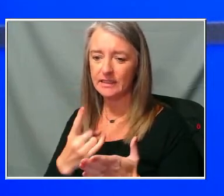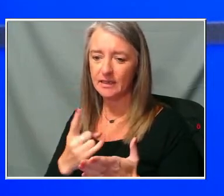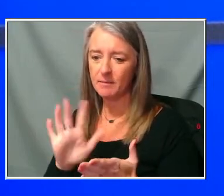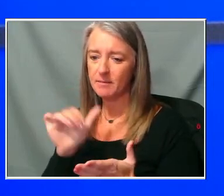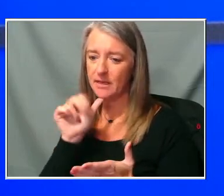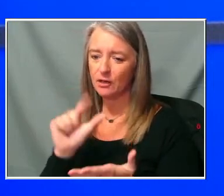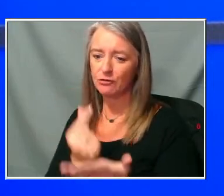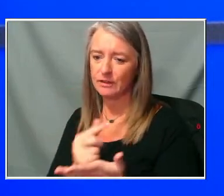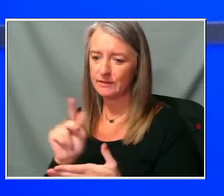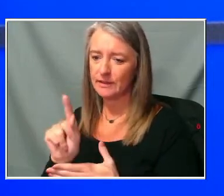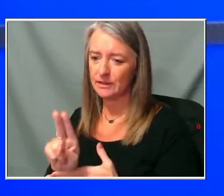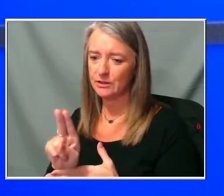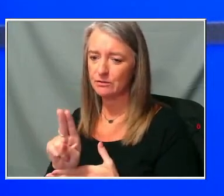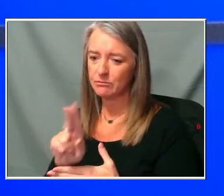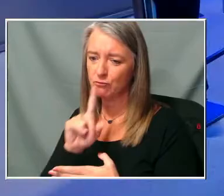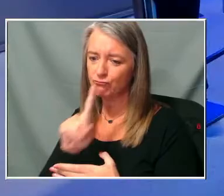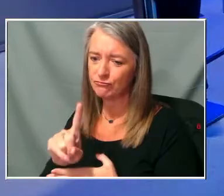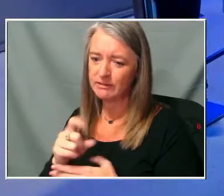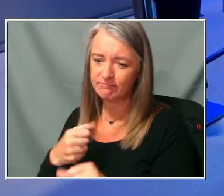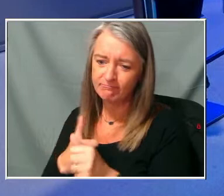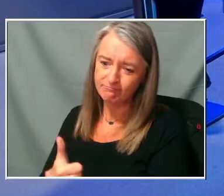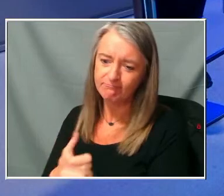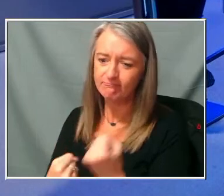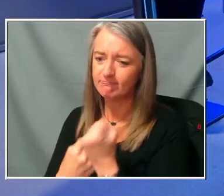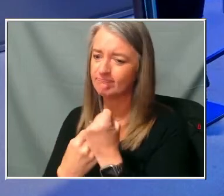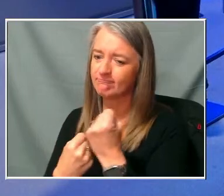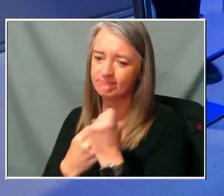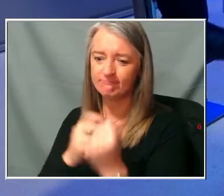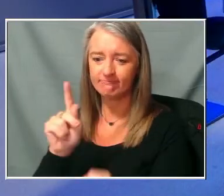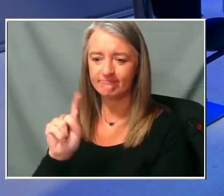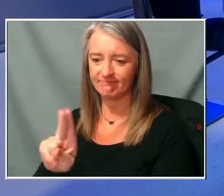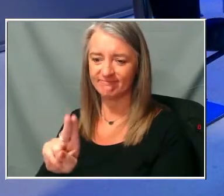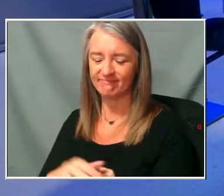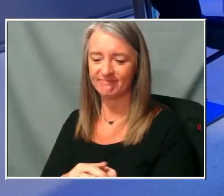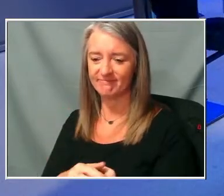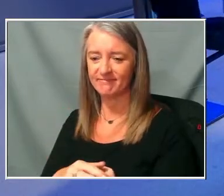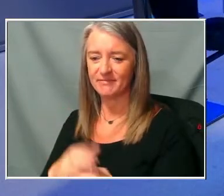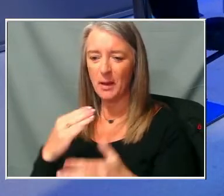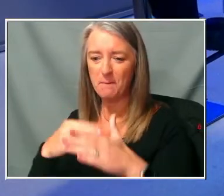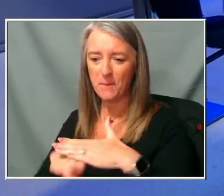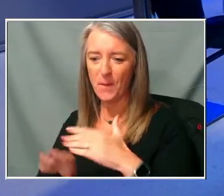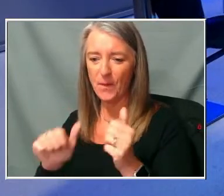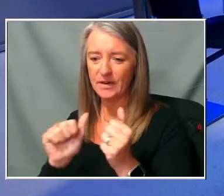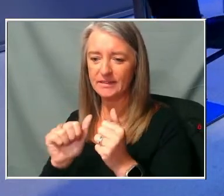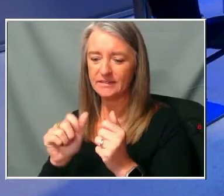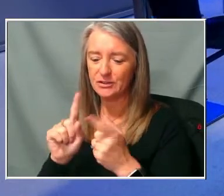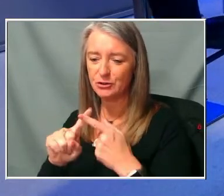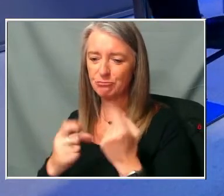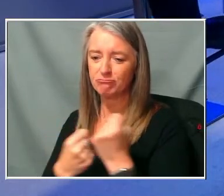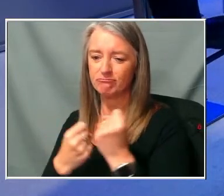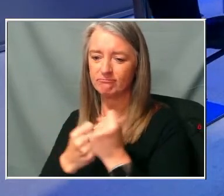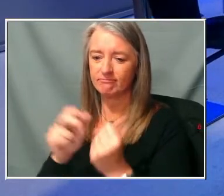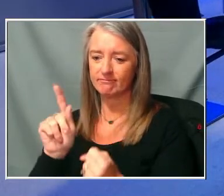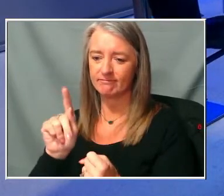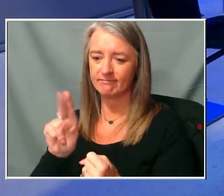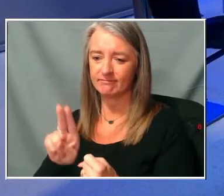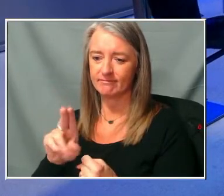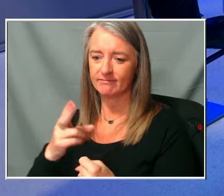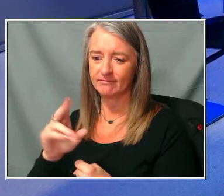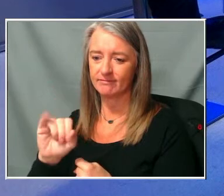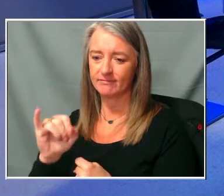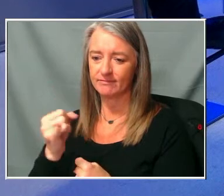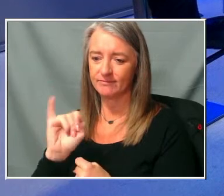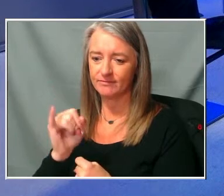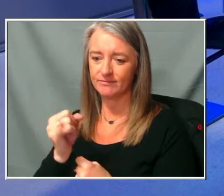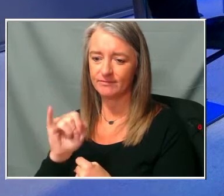from KU, but I'm about as diehard as you can get. Yeah, you are definitely born into it. You are definitely a Jayhawk. Okay, some cool things I